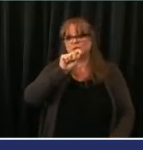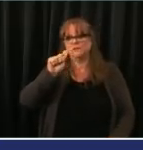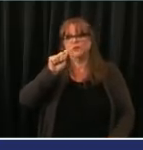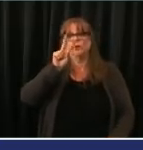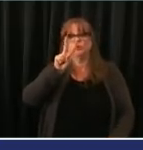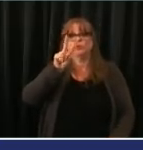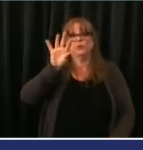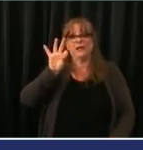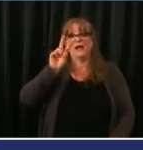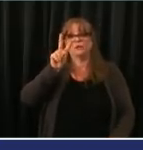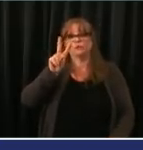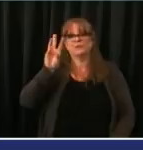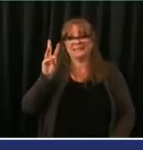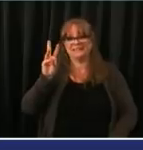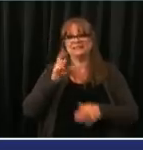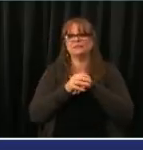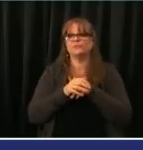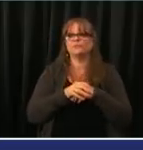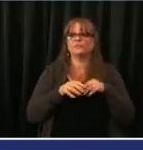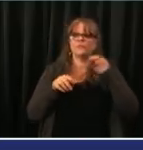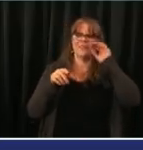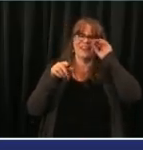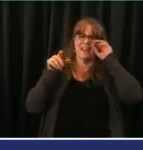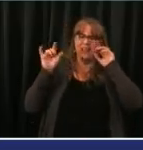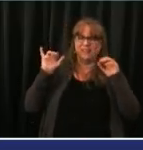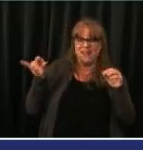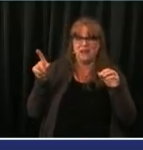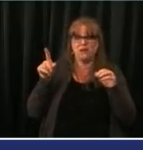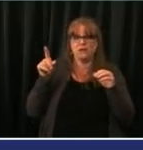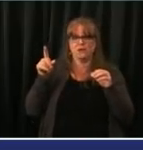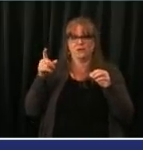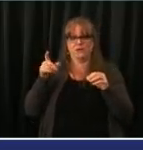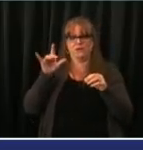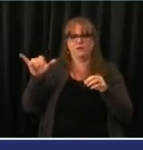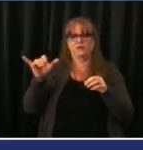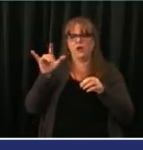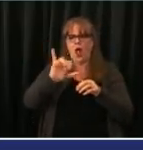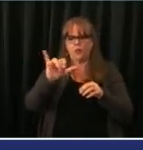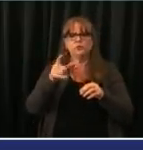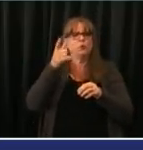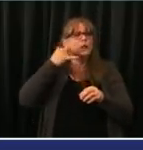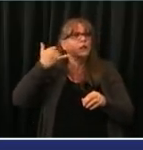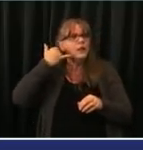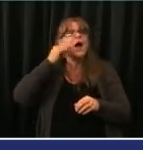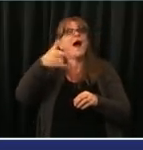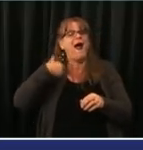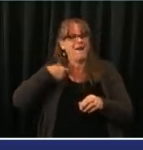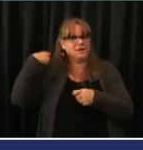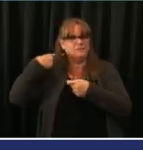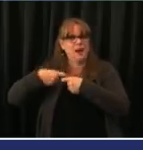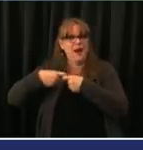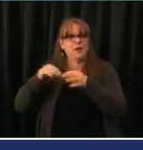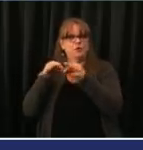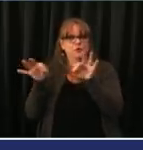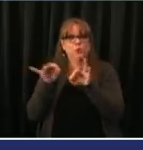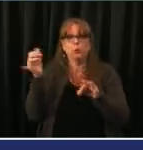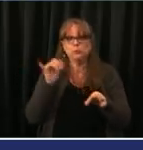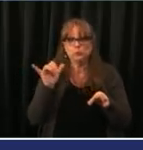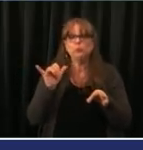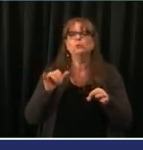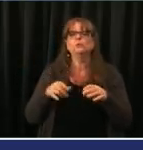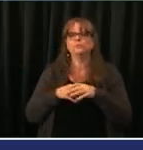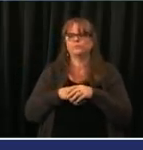877-CO-VAX-CO. And at either of those resources, you can find how to sign up, to be on a wait list. I want to reiterate, if